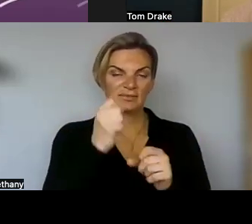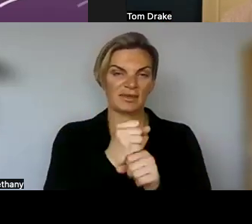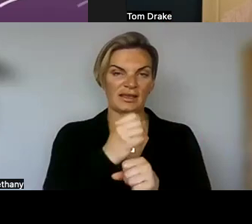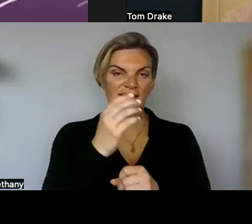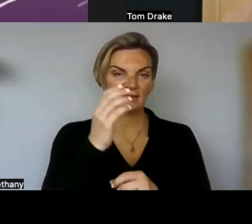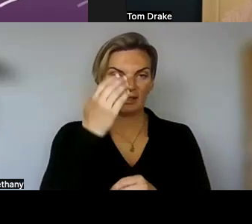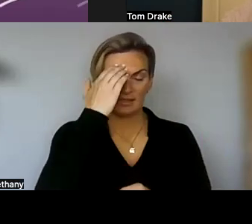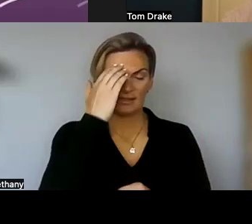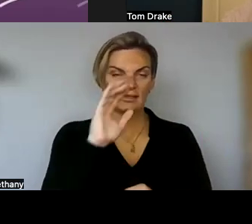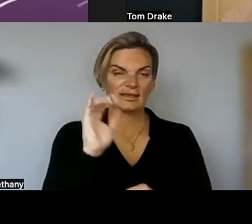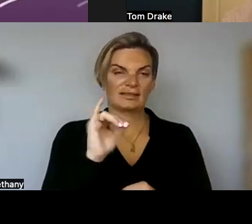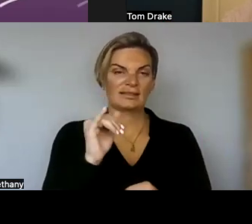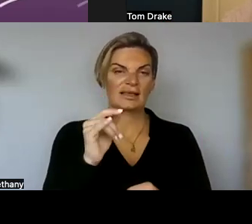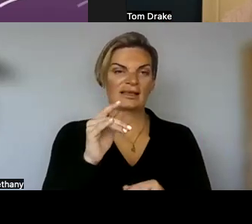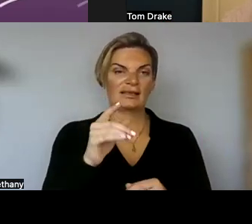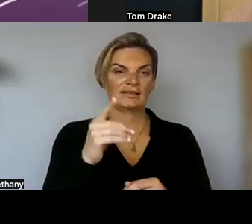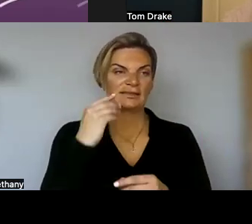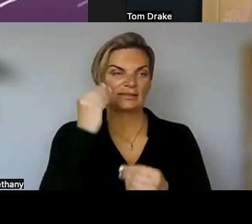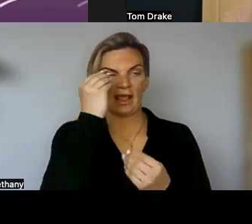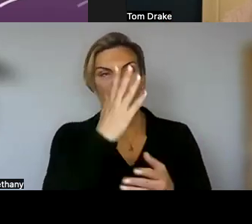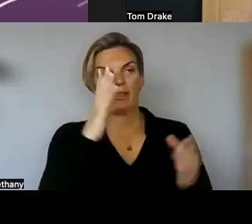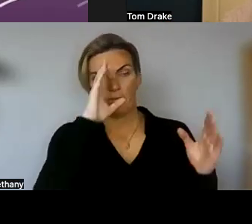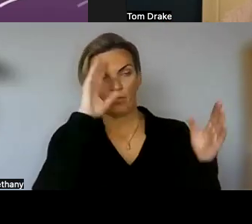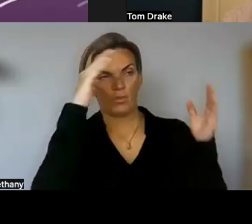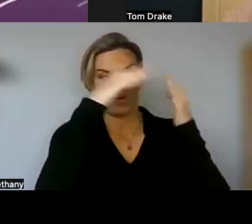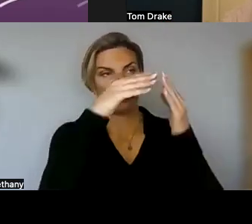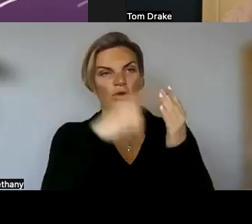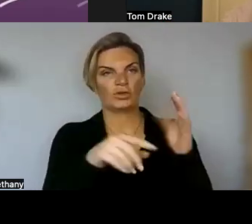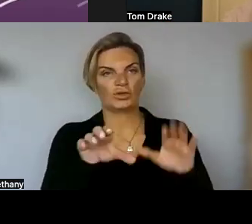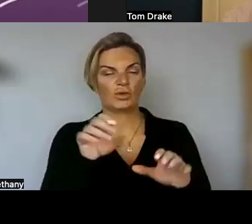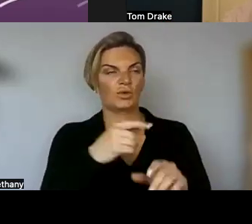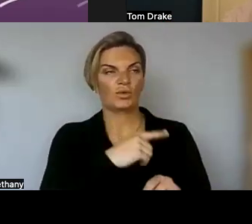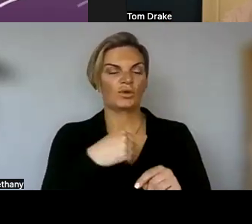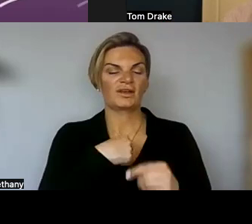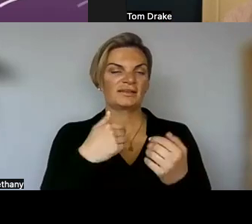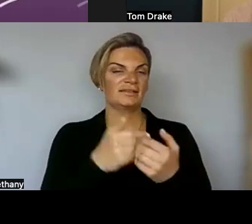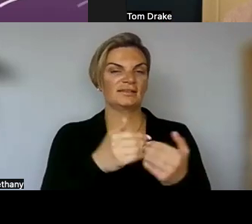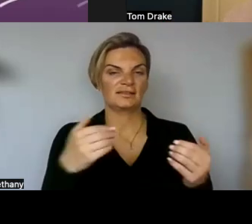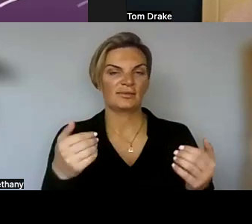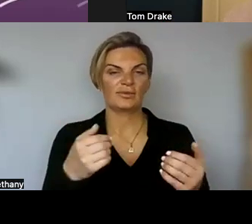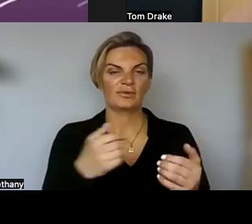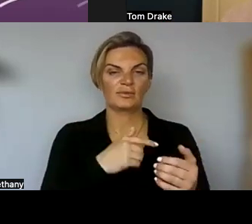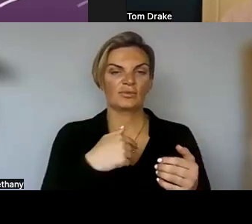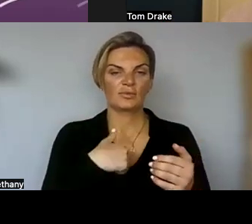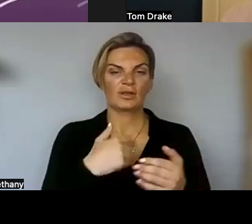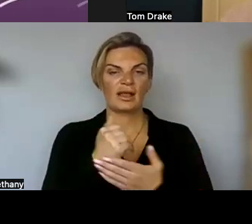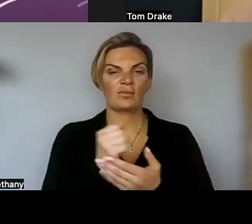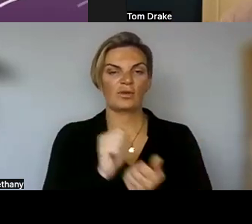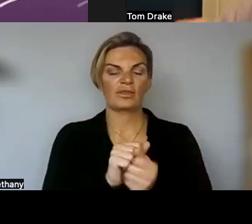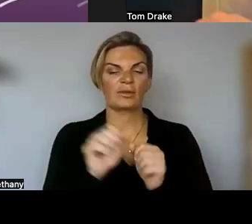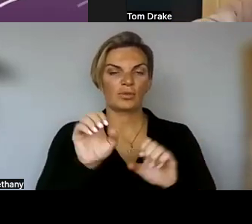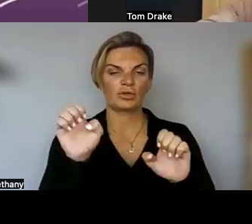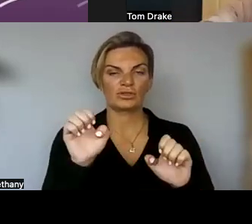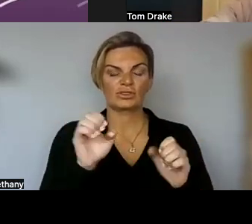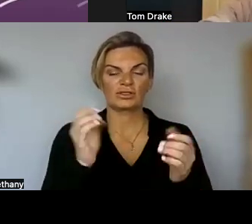do. So we're completely separate entities. We help them with obviously with all the emergency